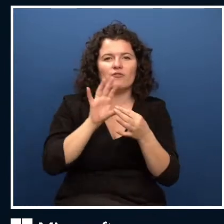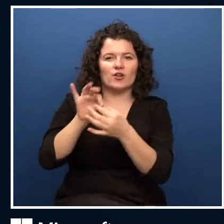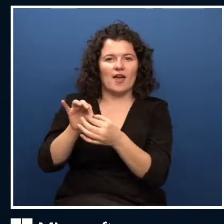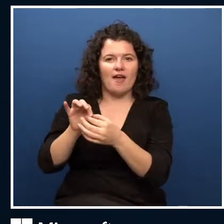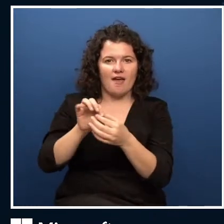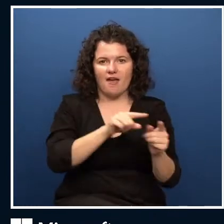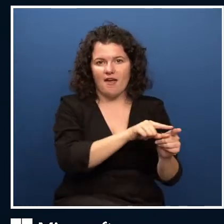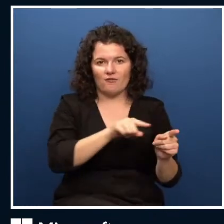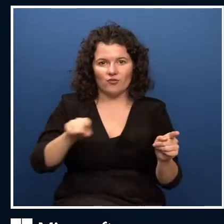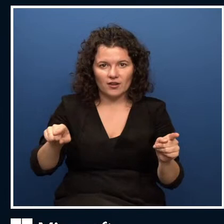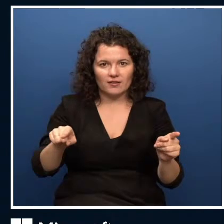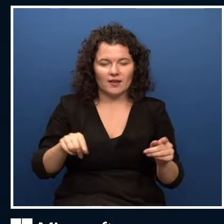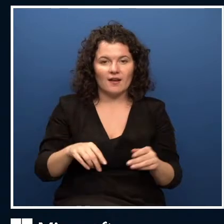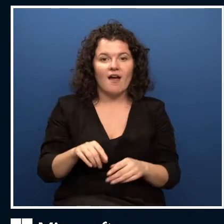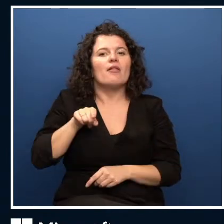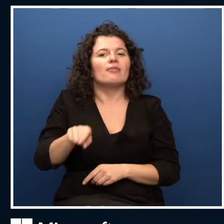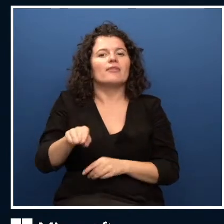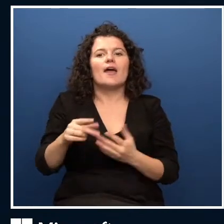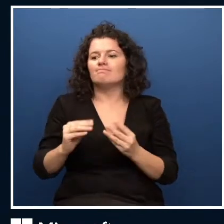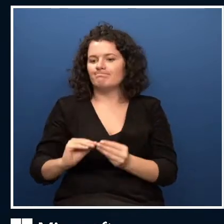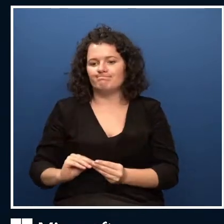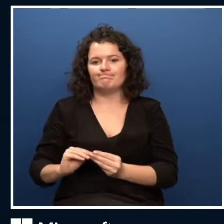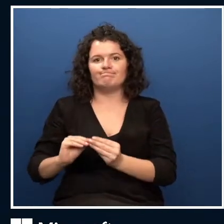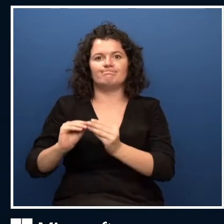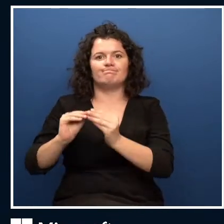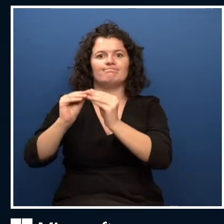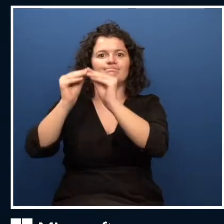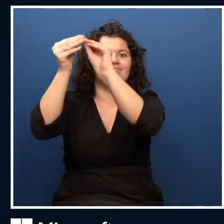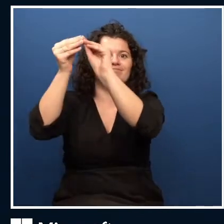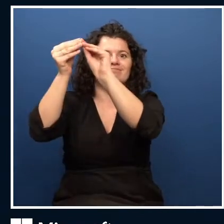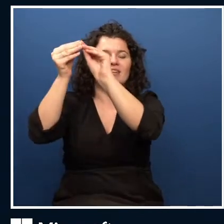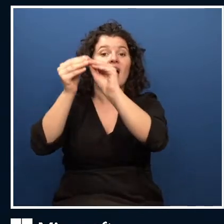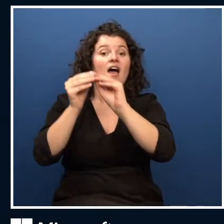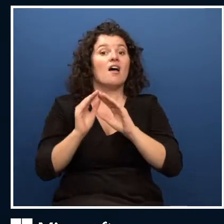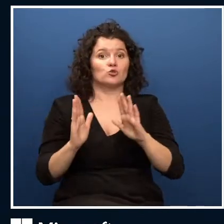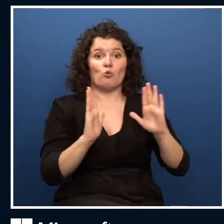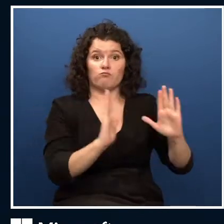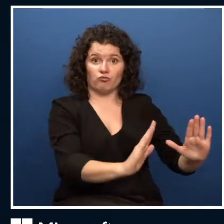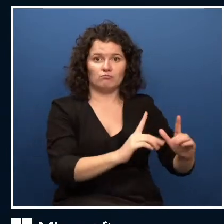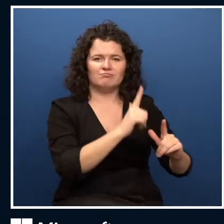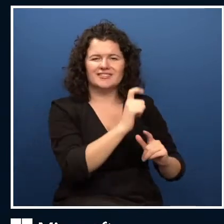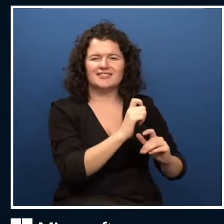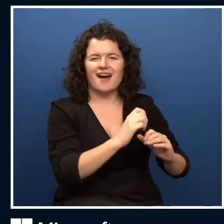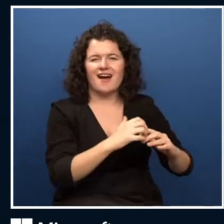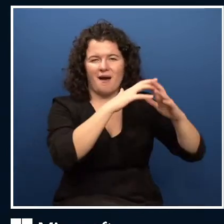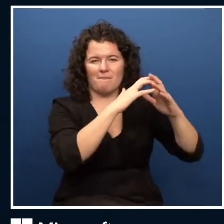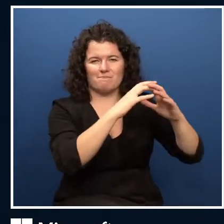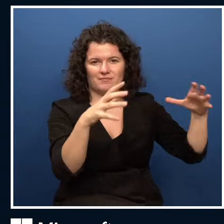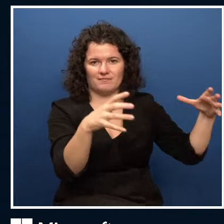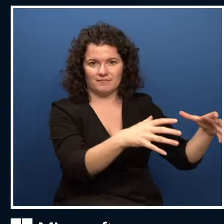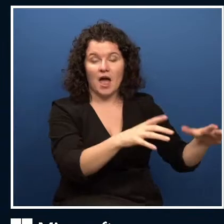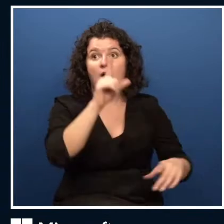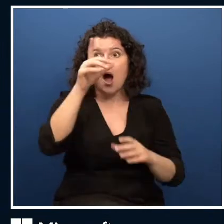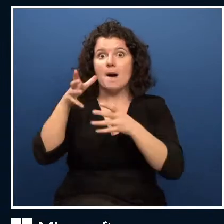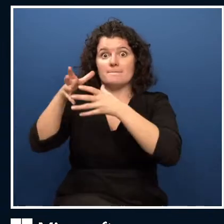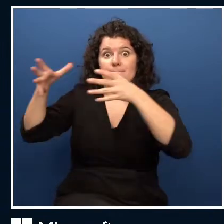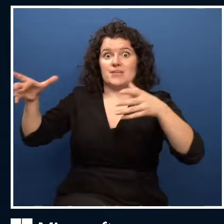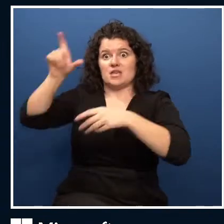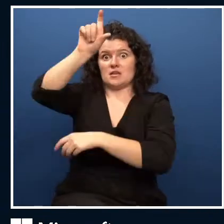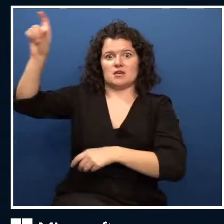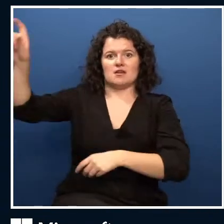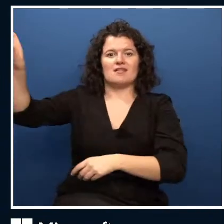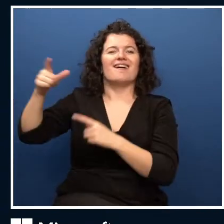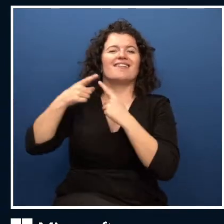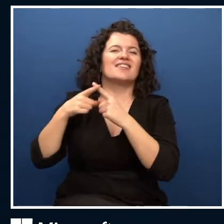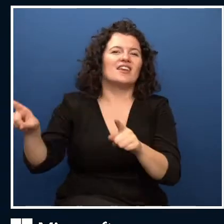the ground up, which unlike at the more bigger firm I was working at, in comparison, so instead of having